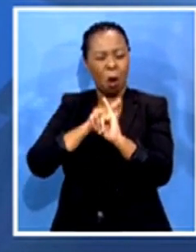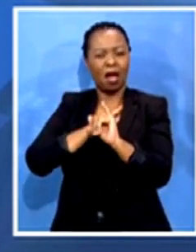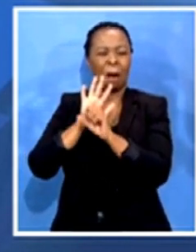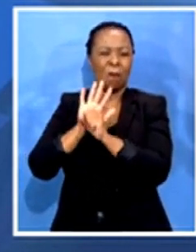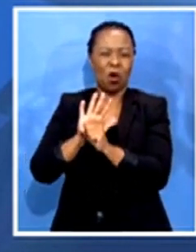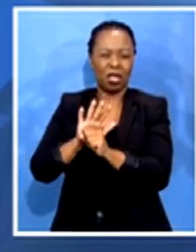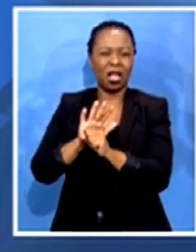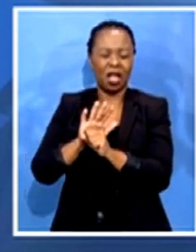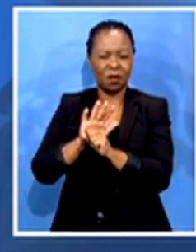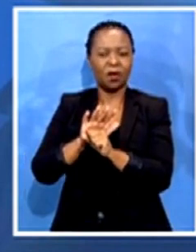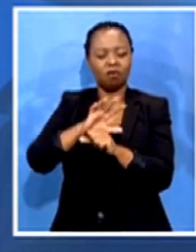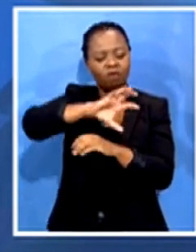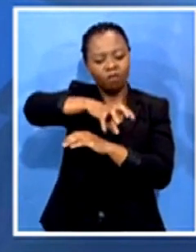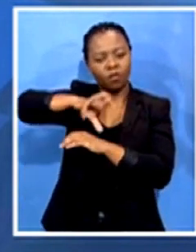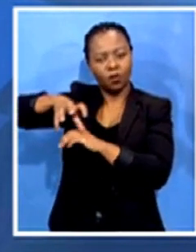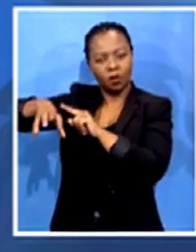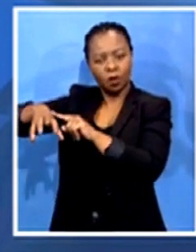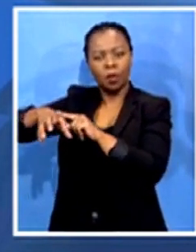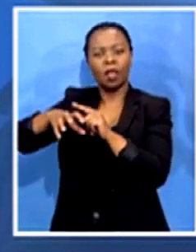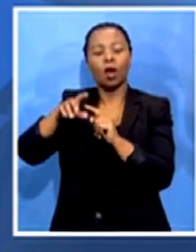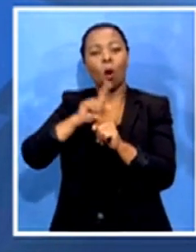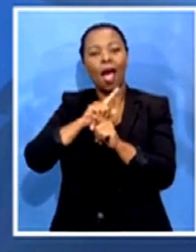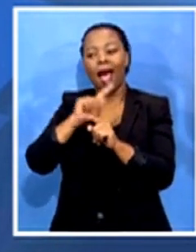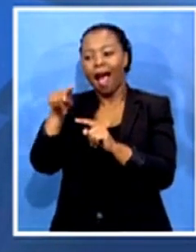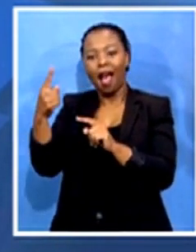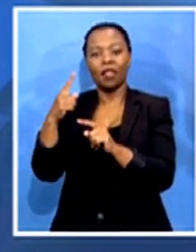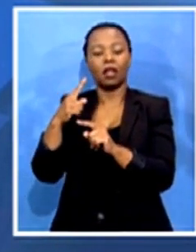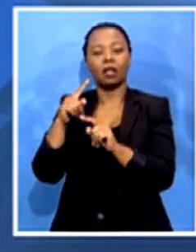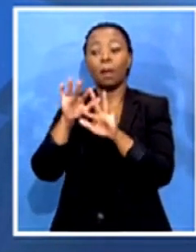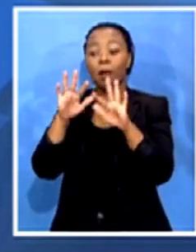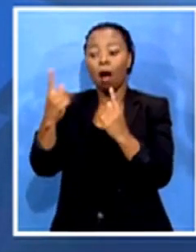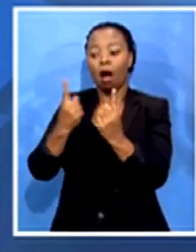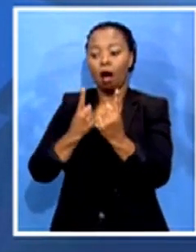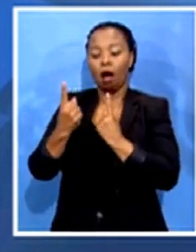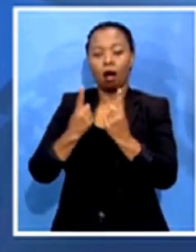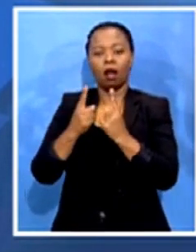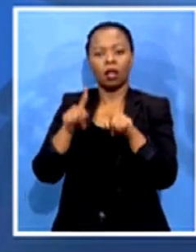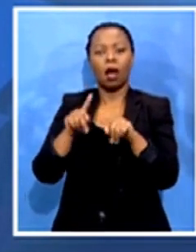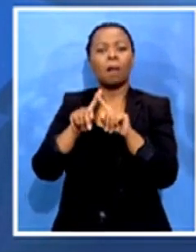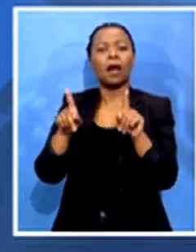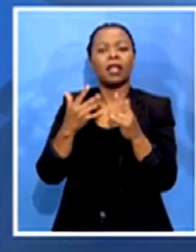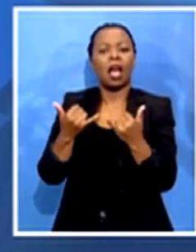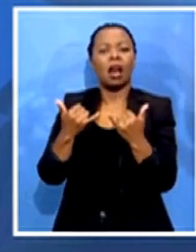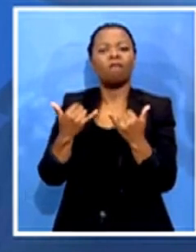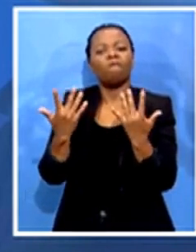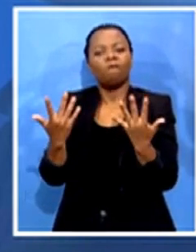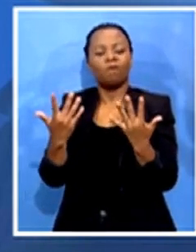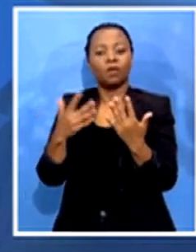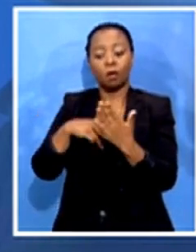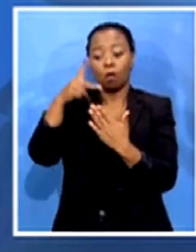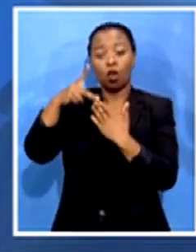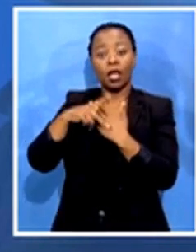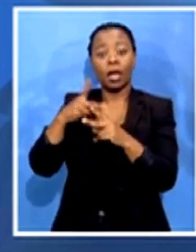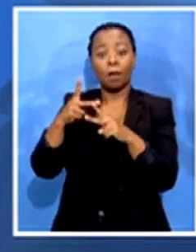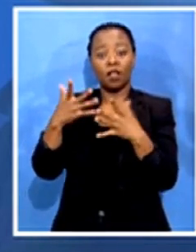with other clients. But all the branches have put in place a project plan so that they can make sure that they can begin to